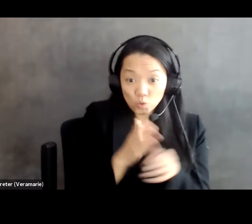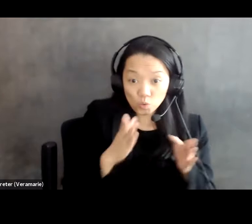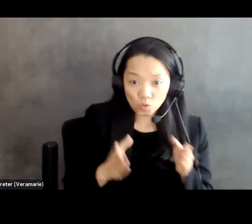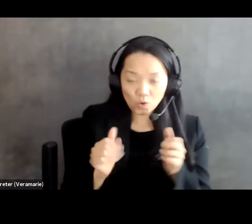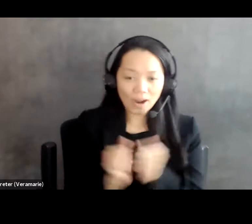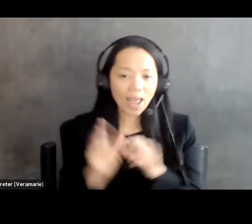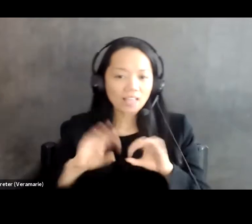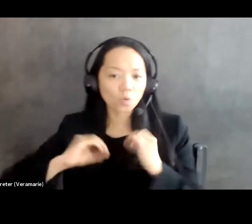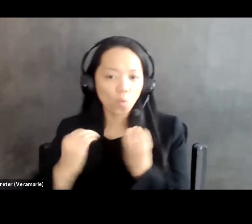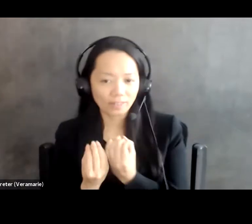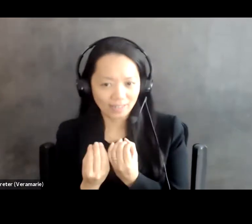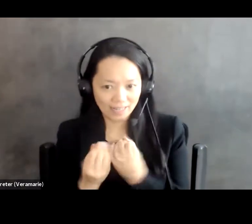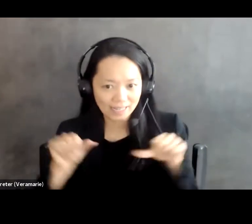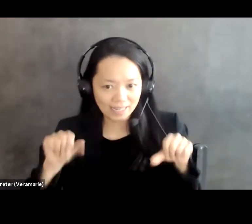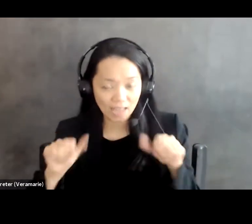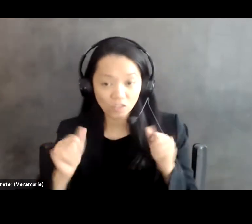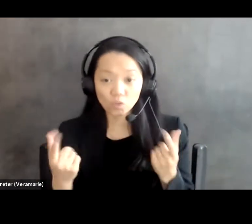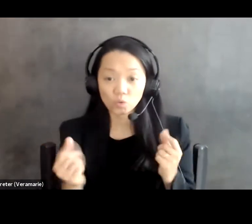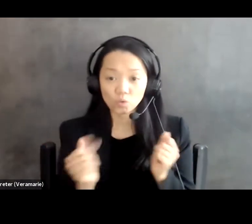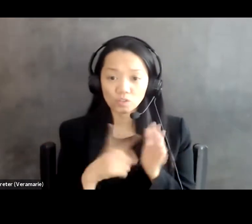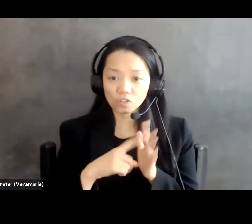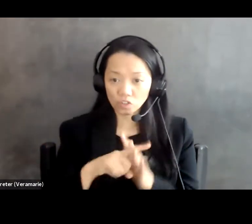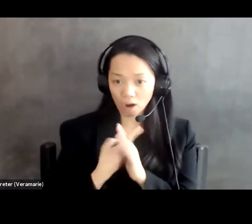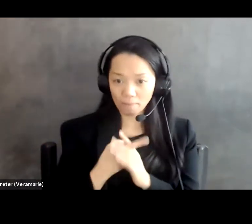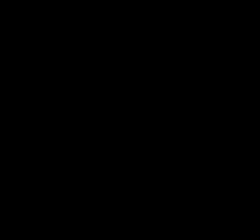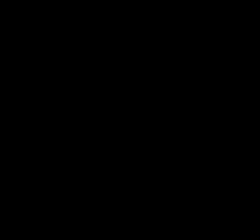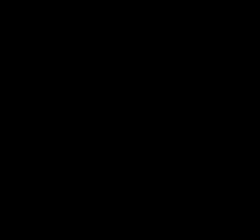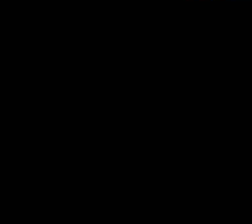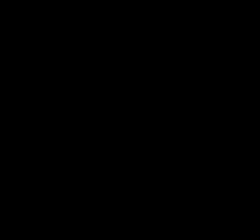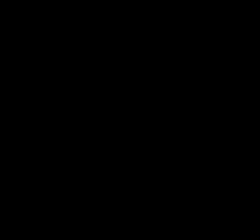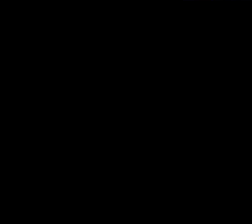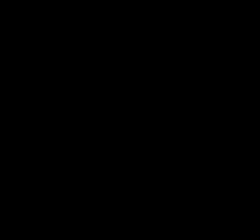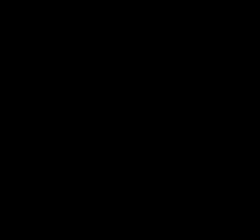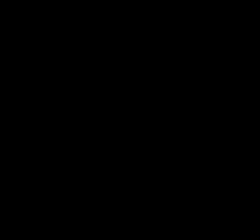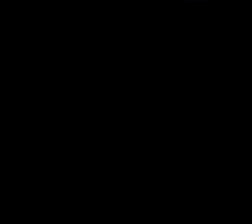an organization. So I will go ahead and start by sharing my screen.